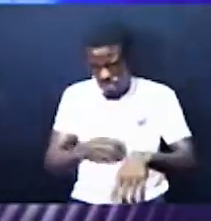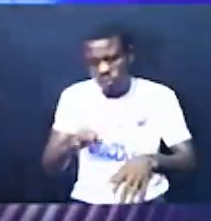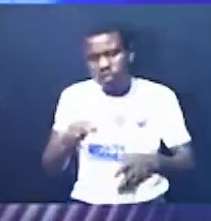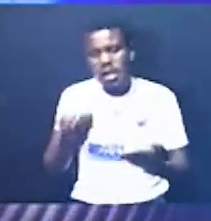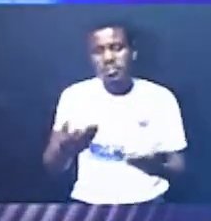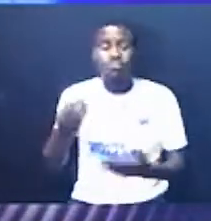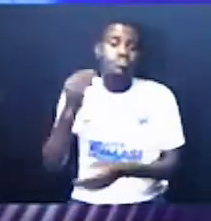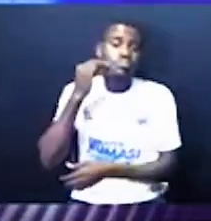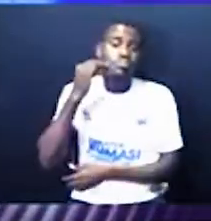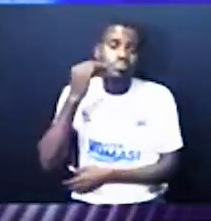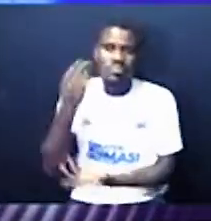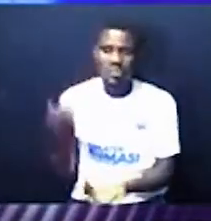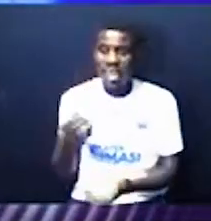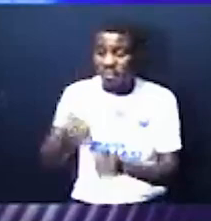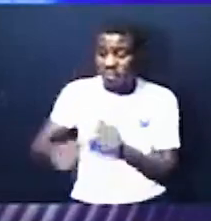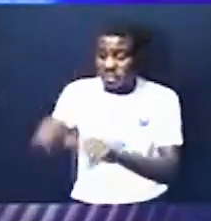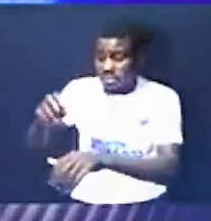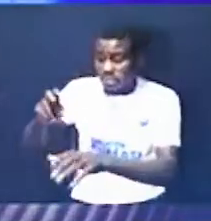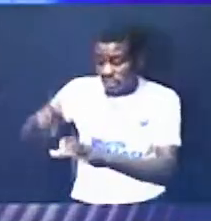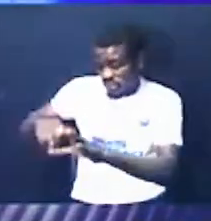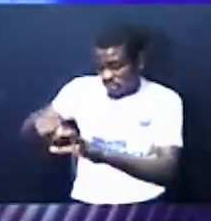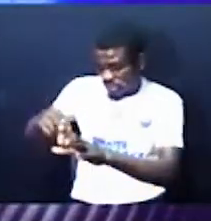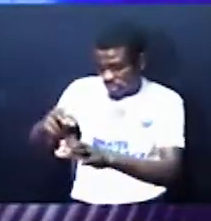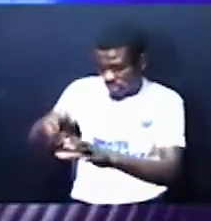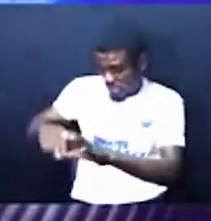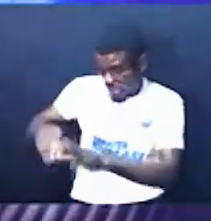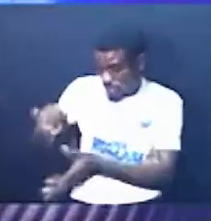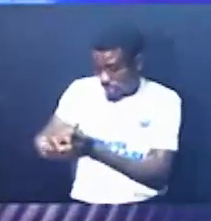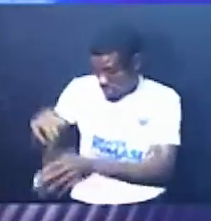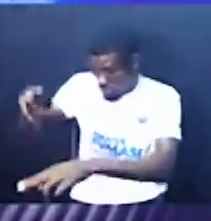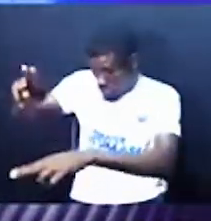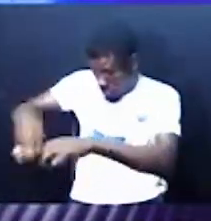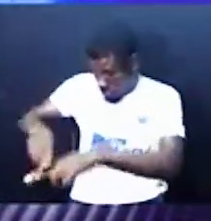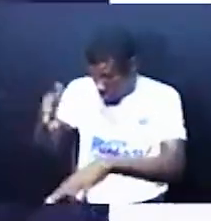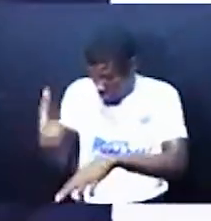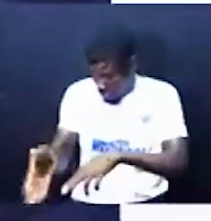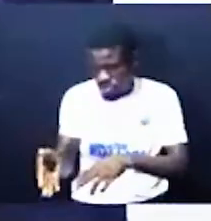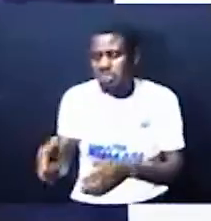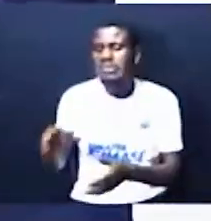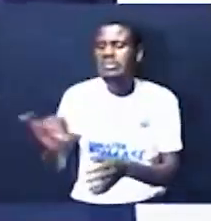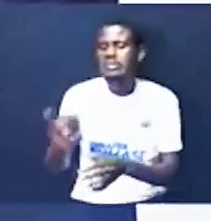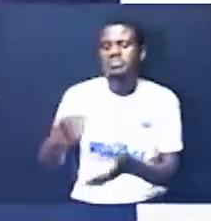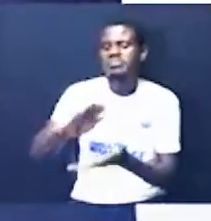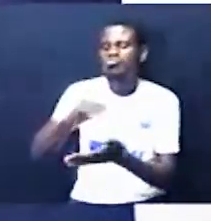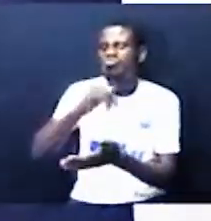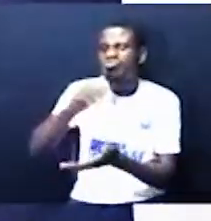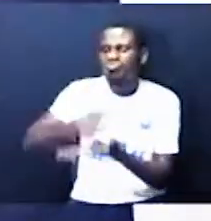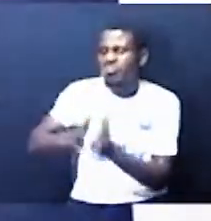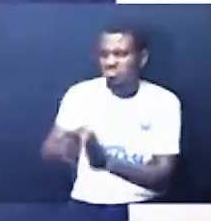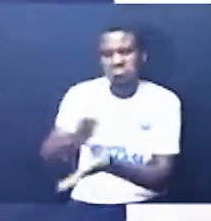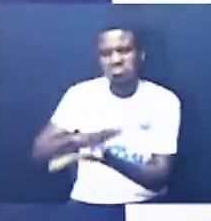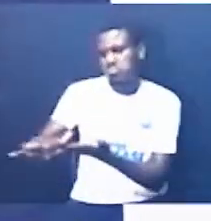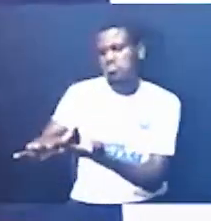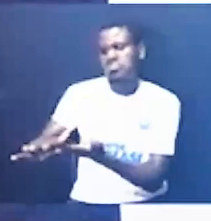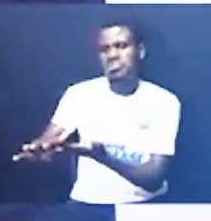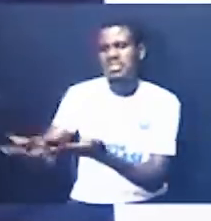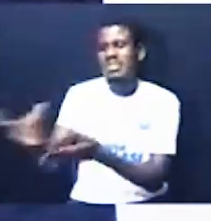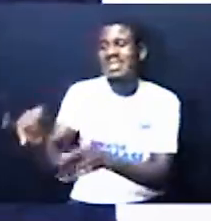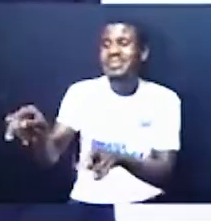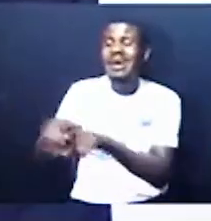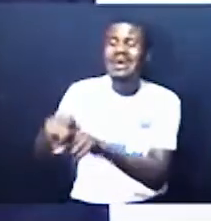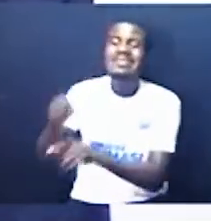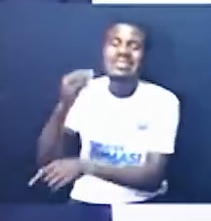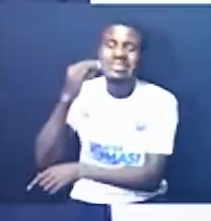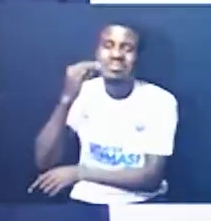she sits on will be unclean as during her period. Na enaya oda so biara na hosene enna